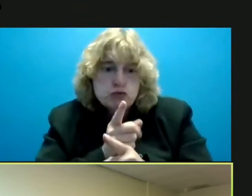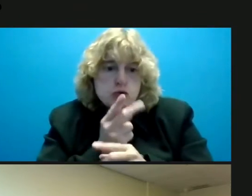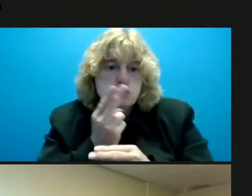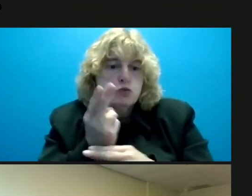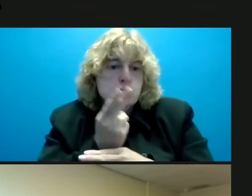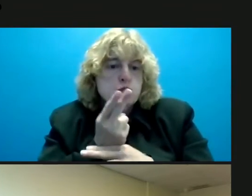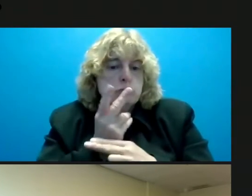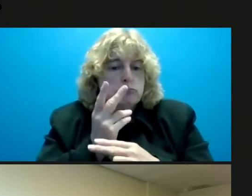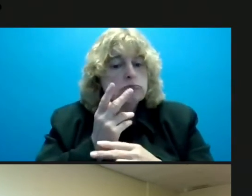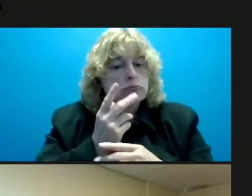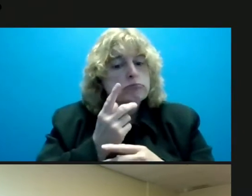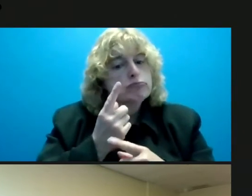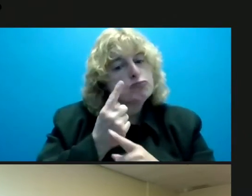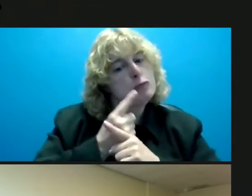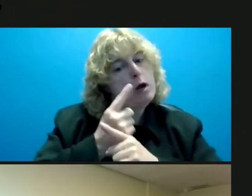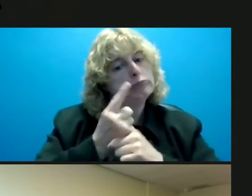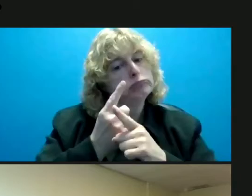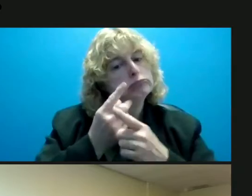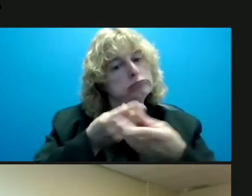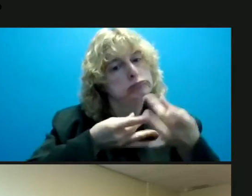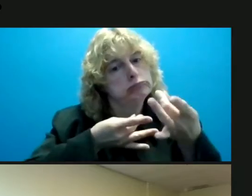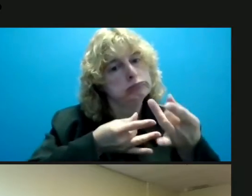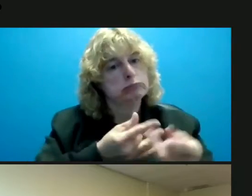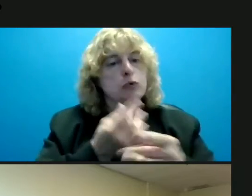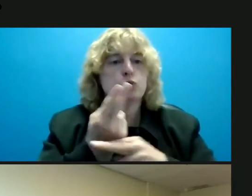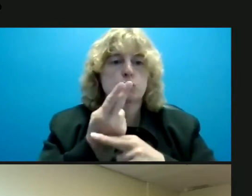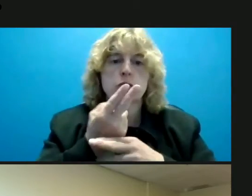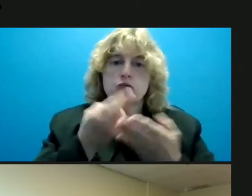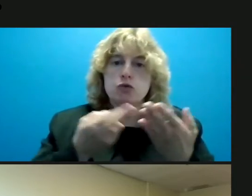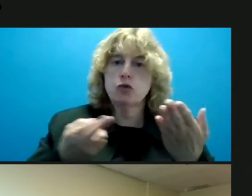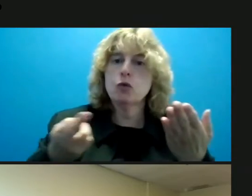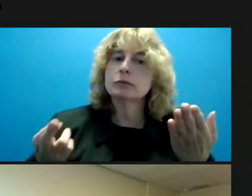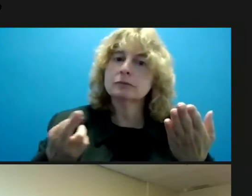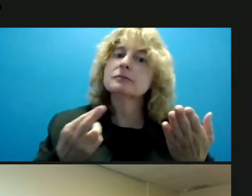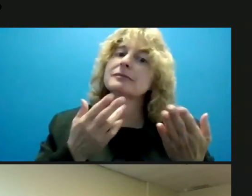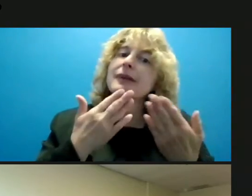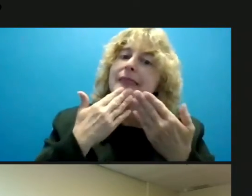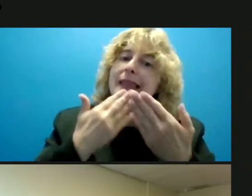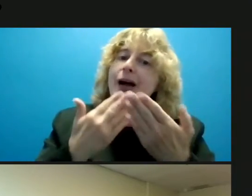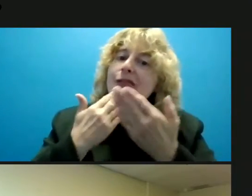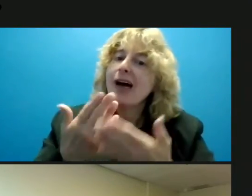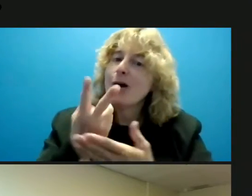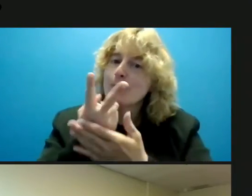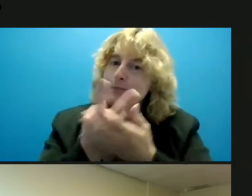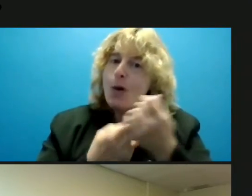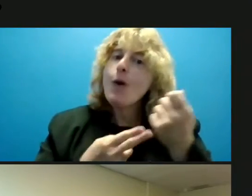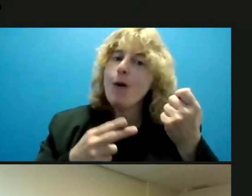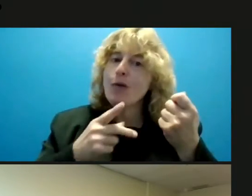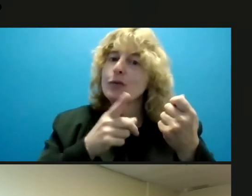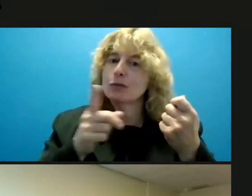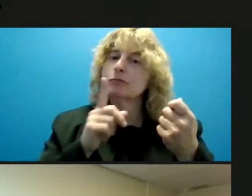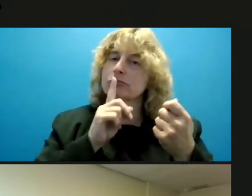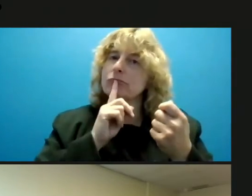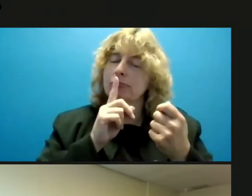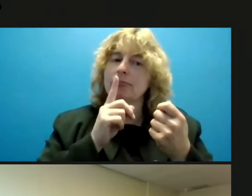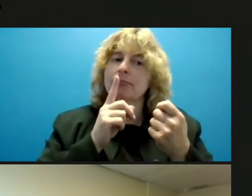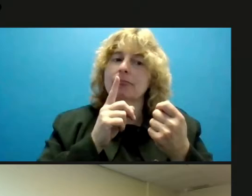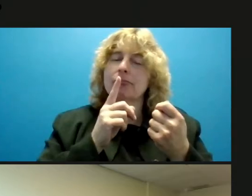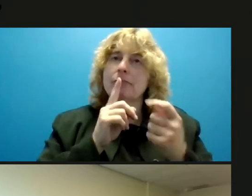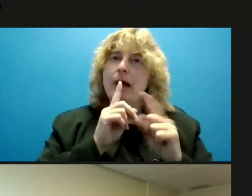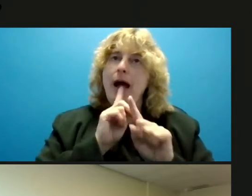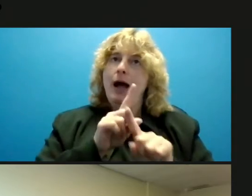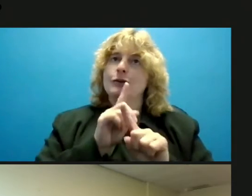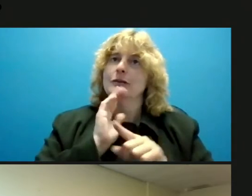Thank you. And thank you both. You've actually hit on some of the very questions that we have and that will kind of kind of go